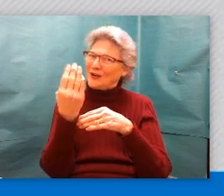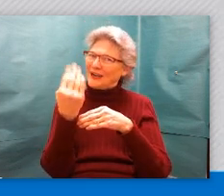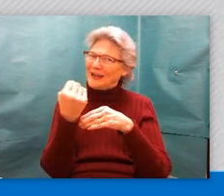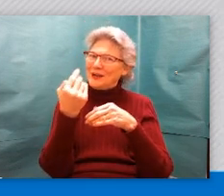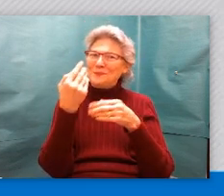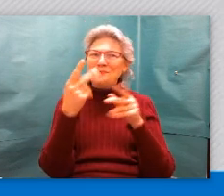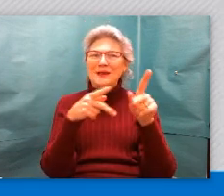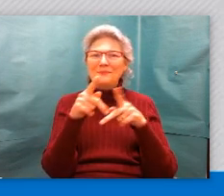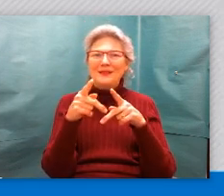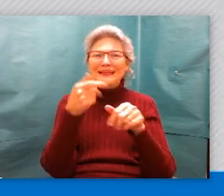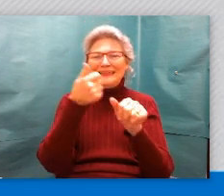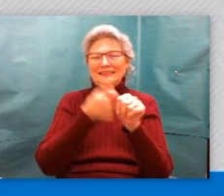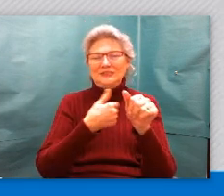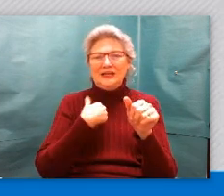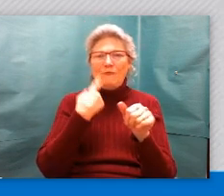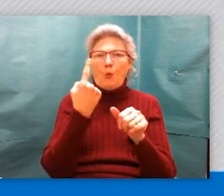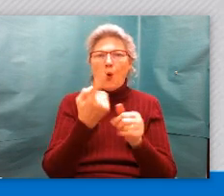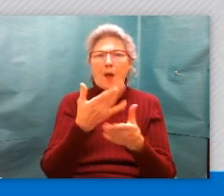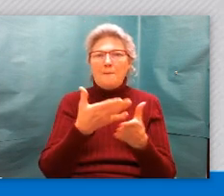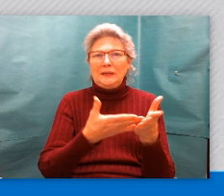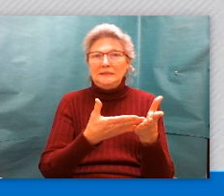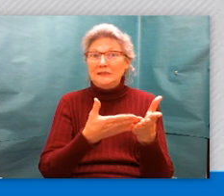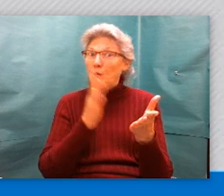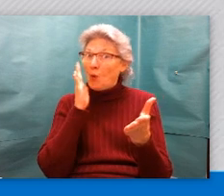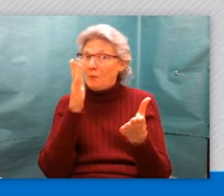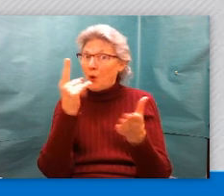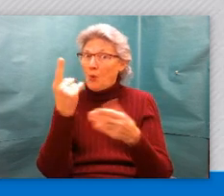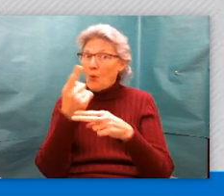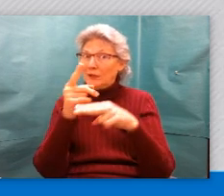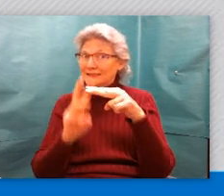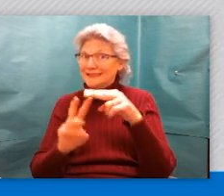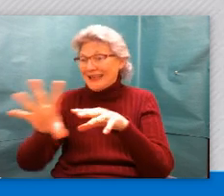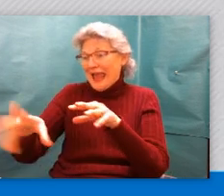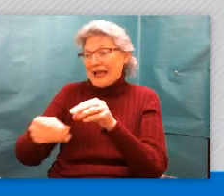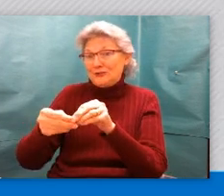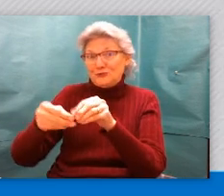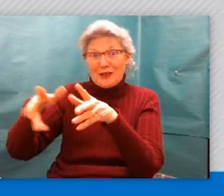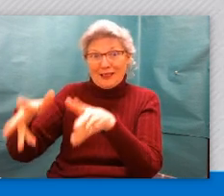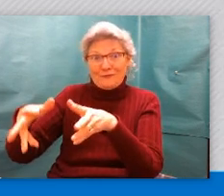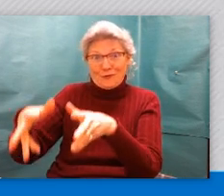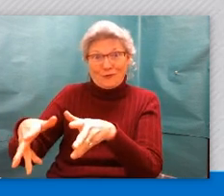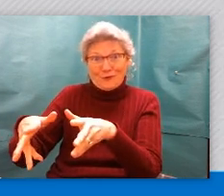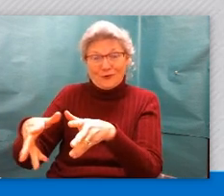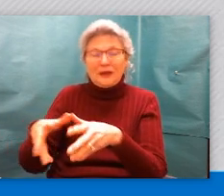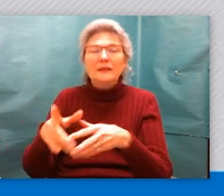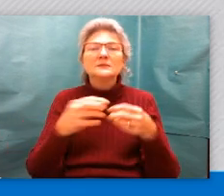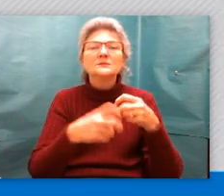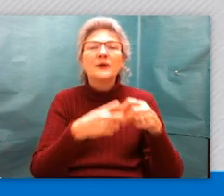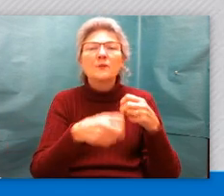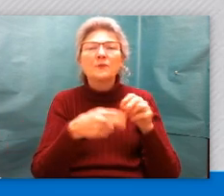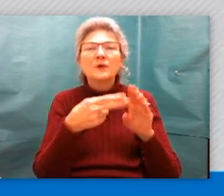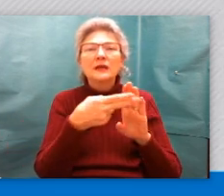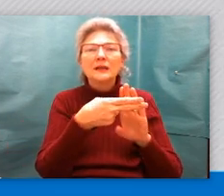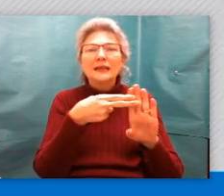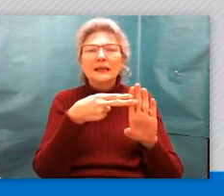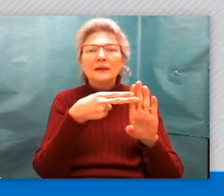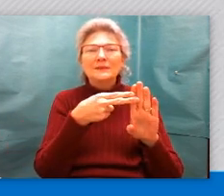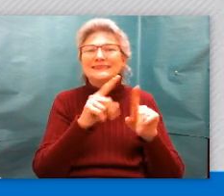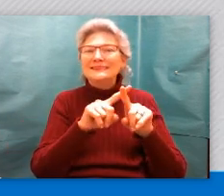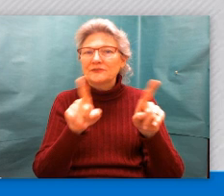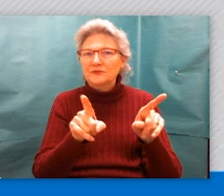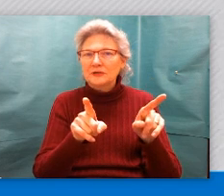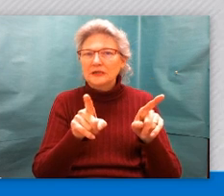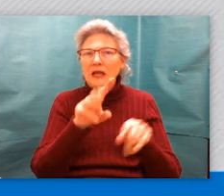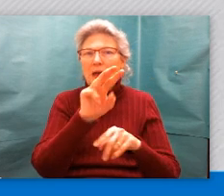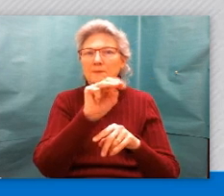each have 1 piece. There'll actually be 1/6 extra. In this problem, we renamed a mixed number